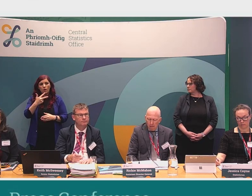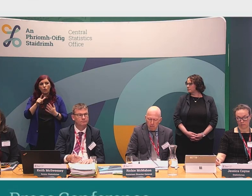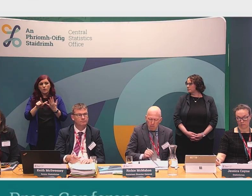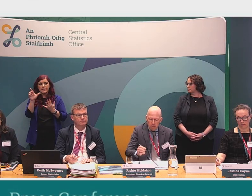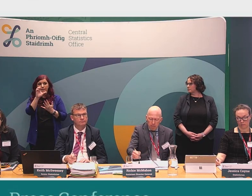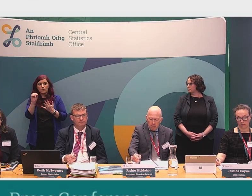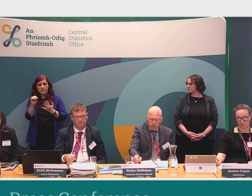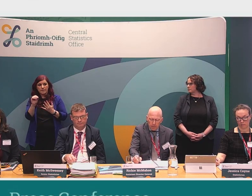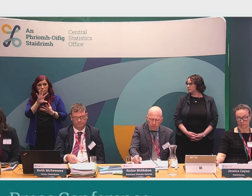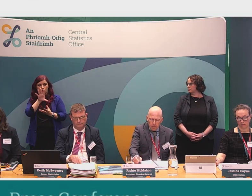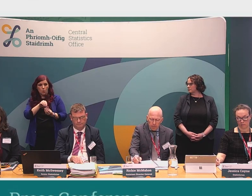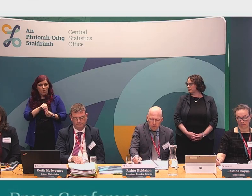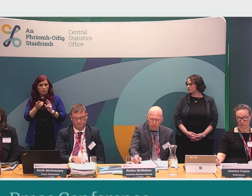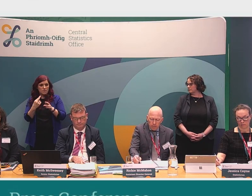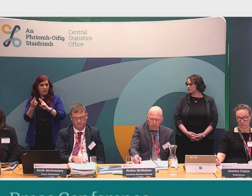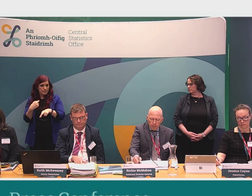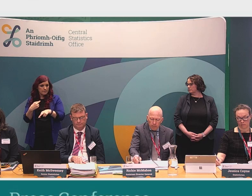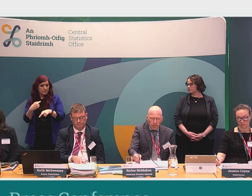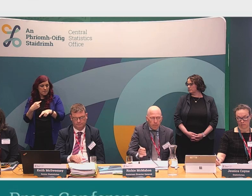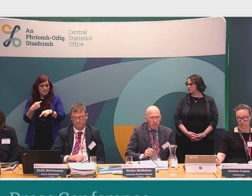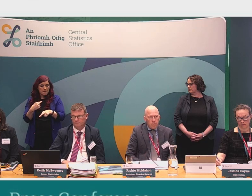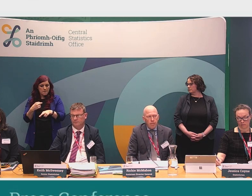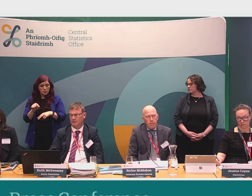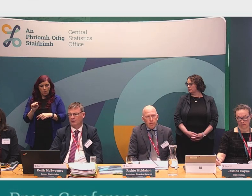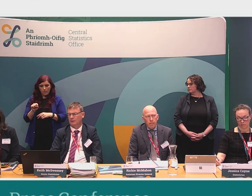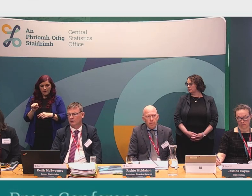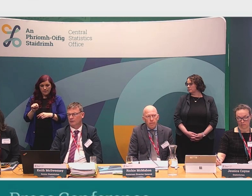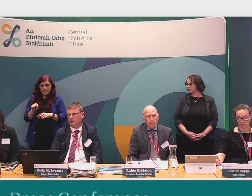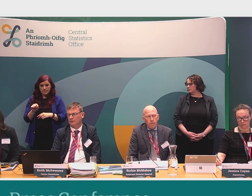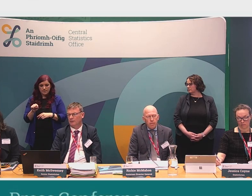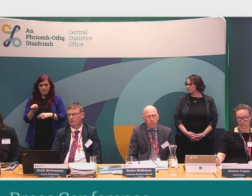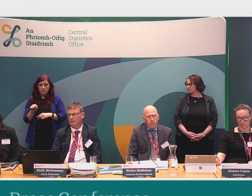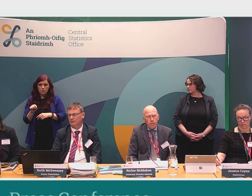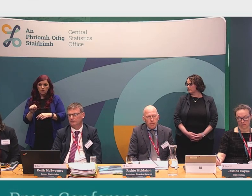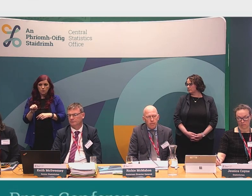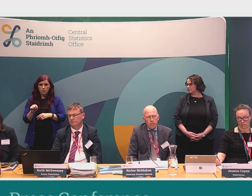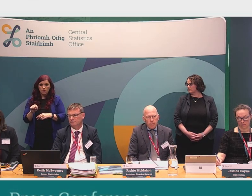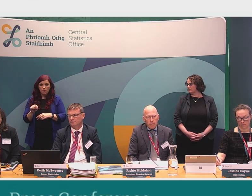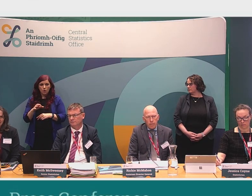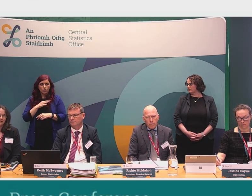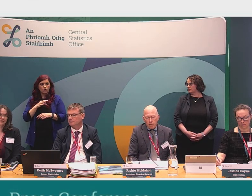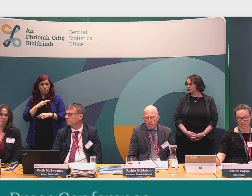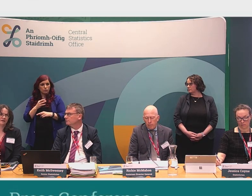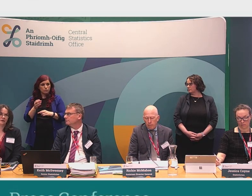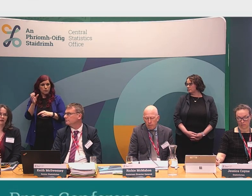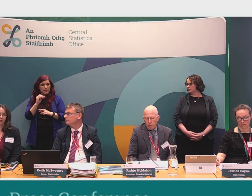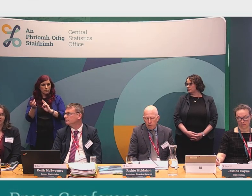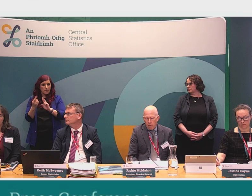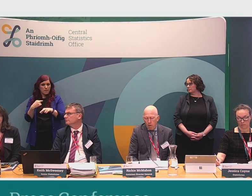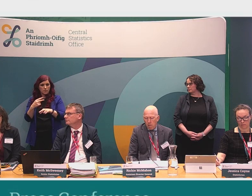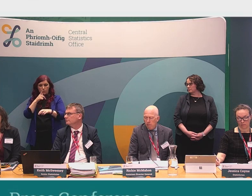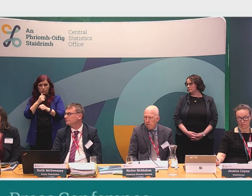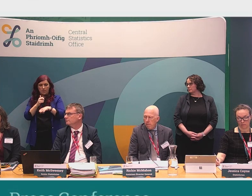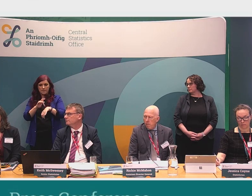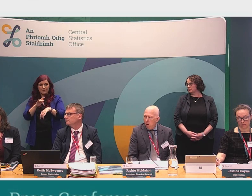rate overall. So this actually is quite good compared to other international surveys on this sensitive topic. So again, remembering that